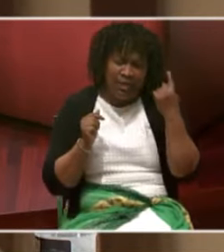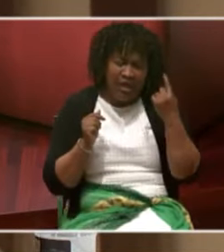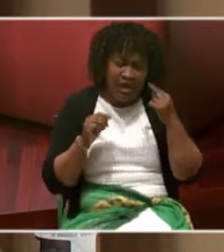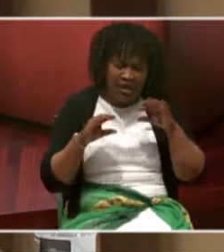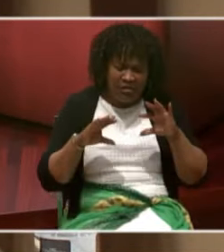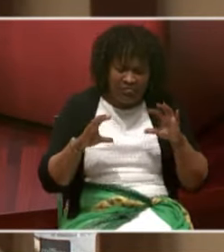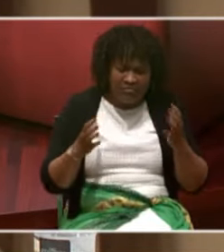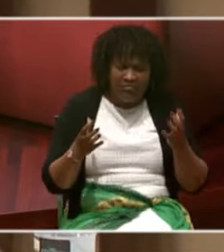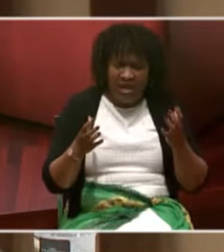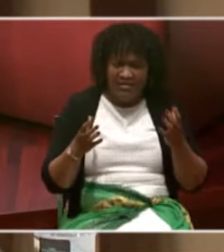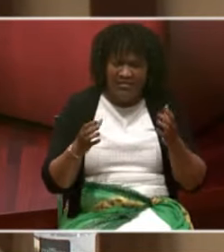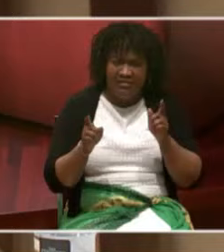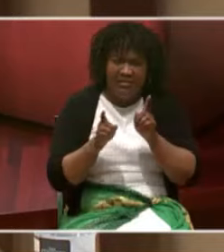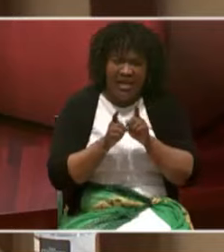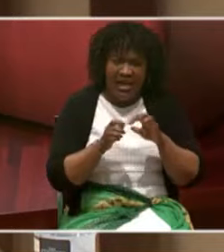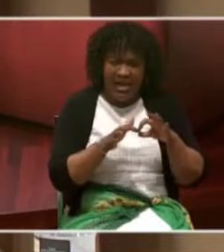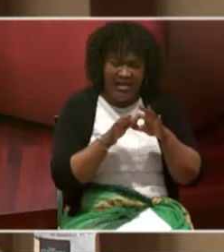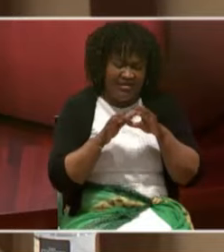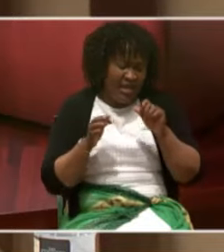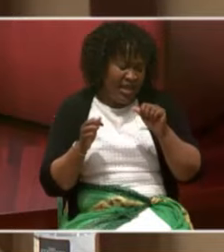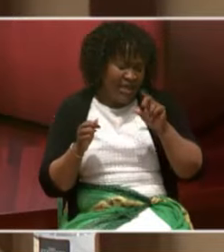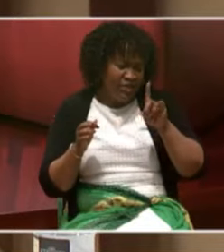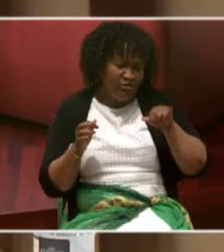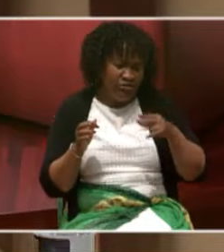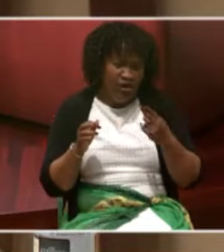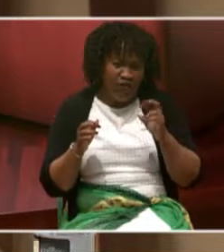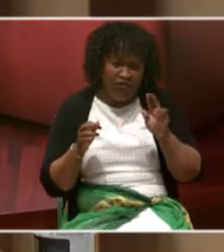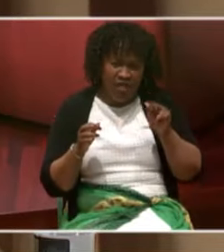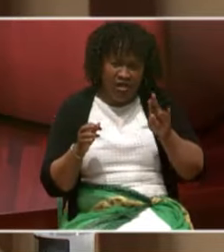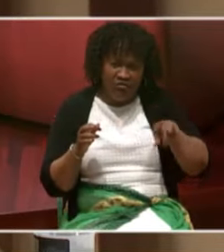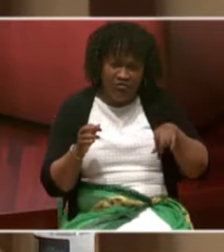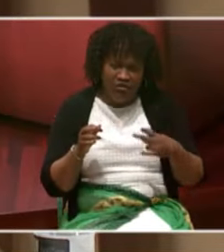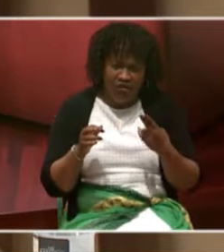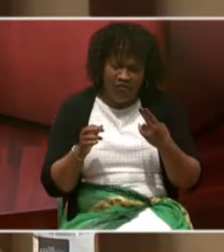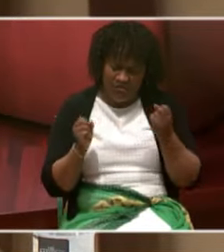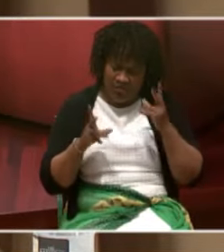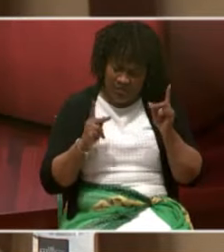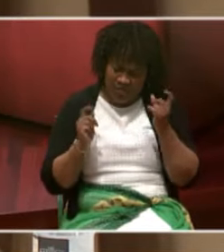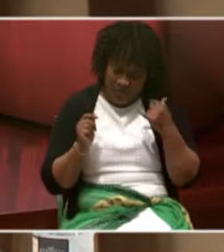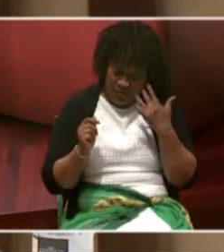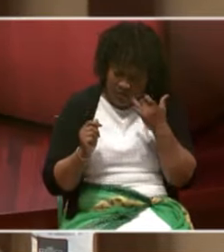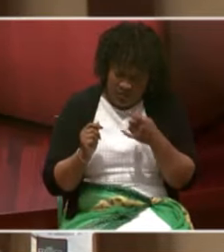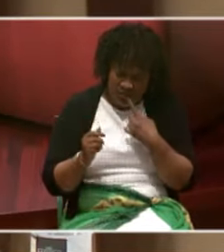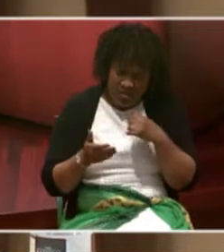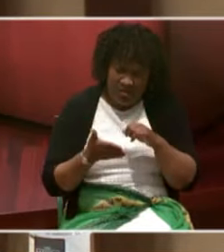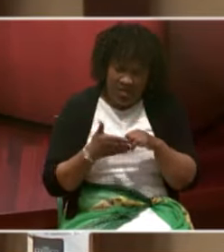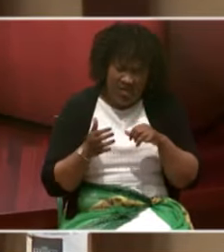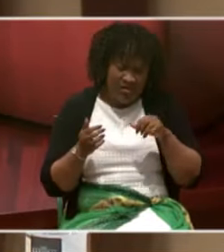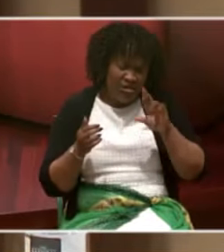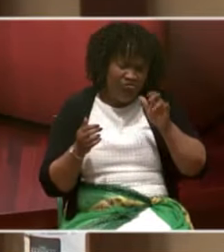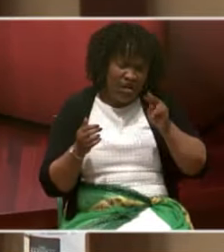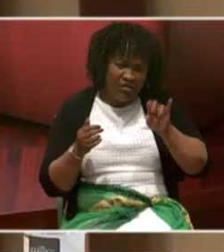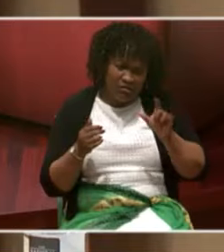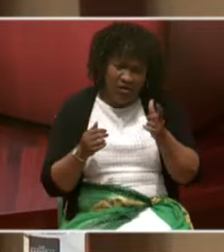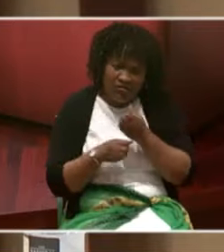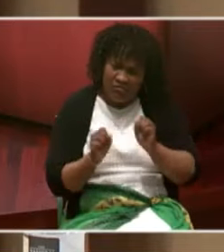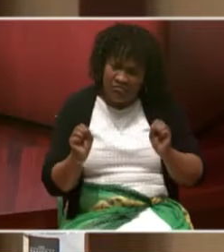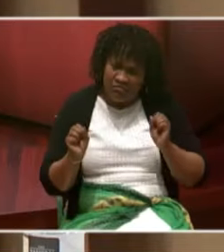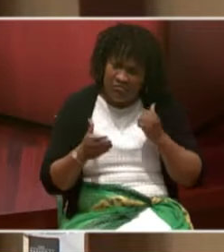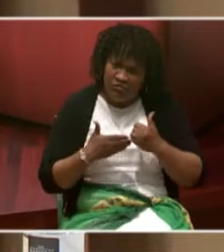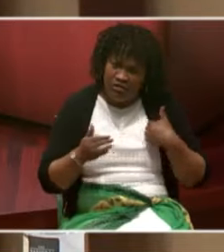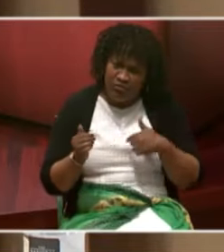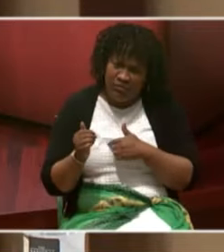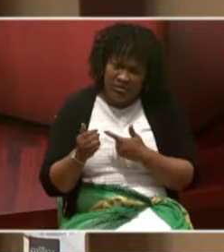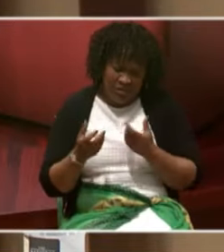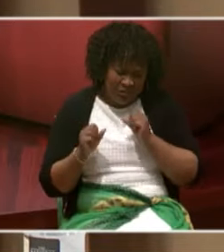A. Philip Randolph said, John, we come this far together. Can't we stay together? And I couldn't say no to A. Philip